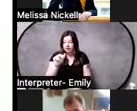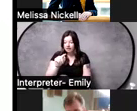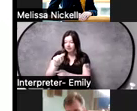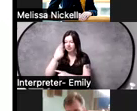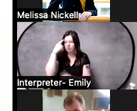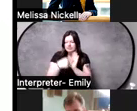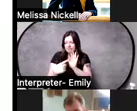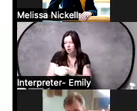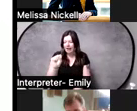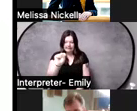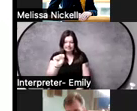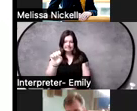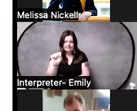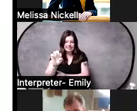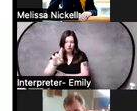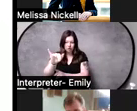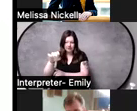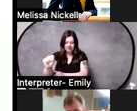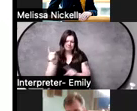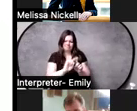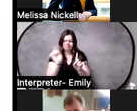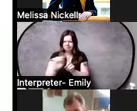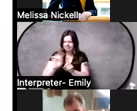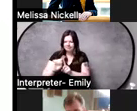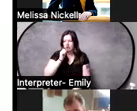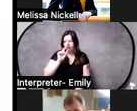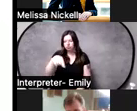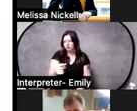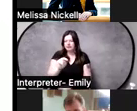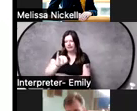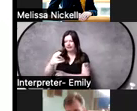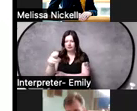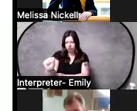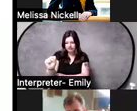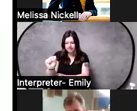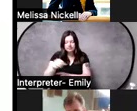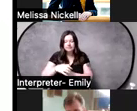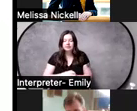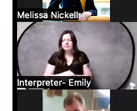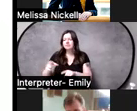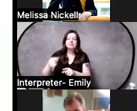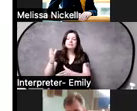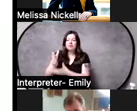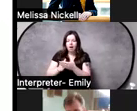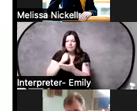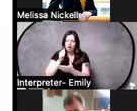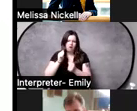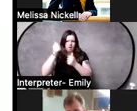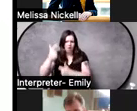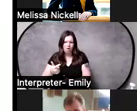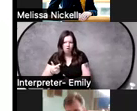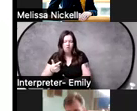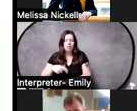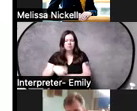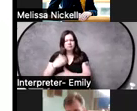grants. There's a lot of different types of grants that NIH has. But this is just some, not all, of the research